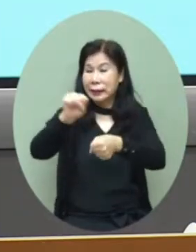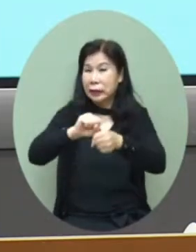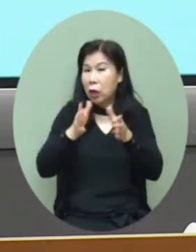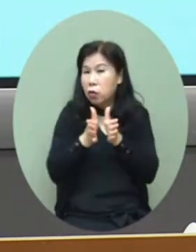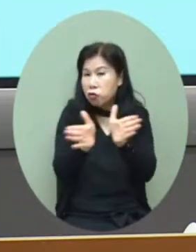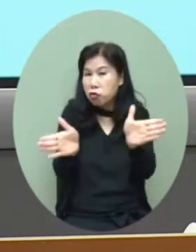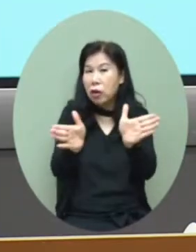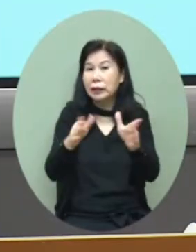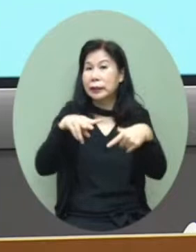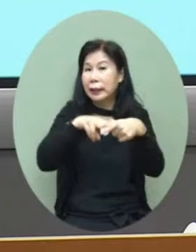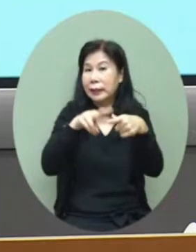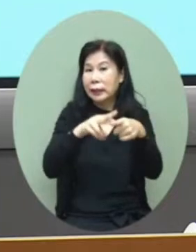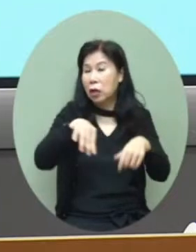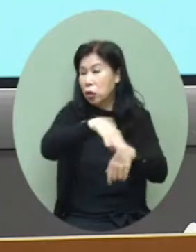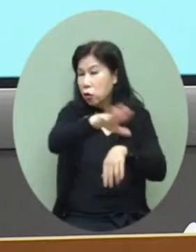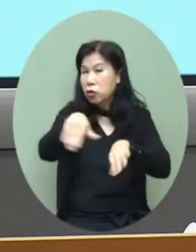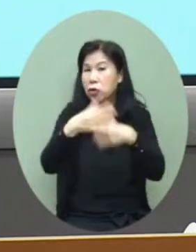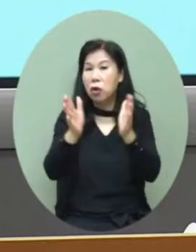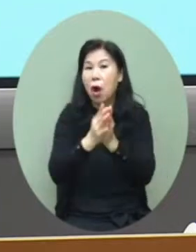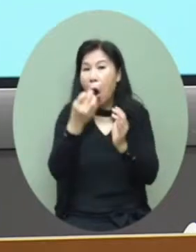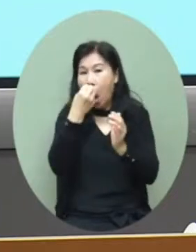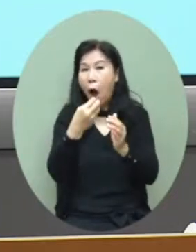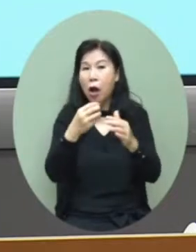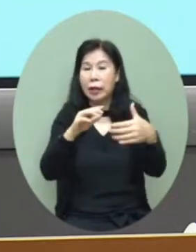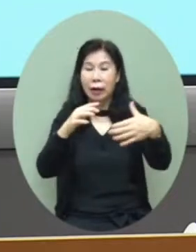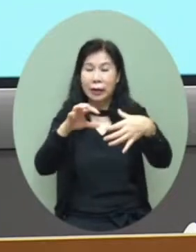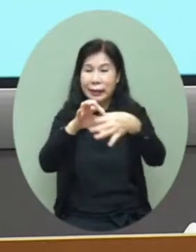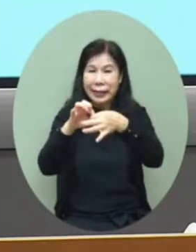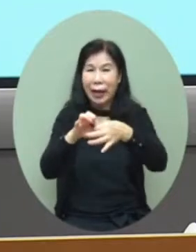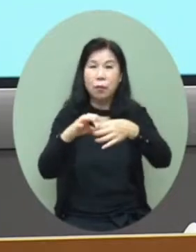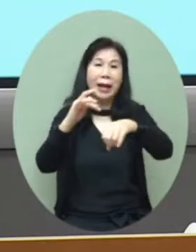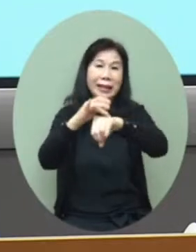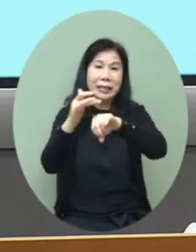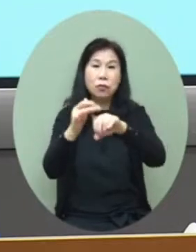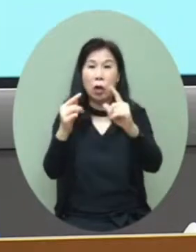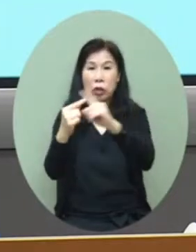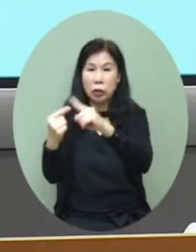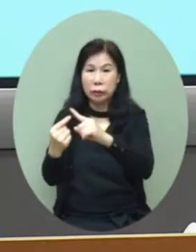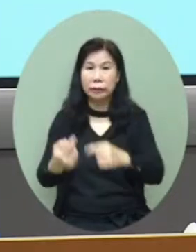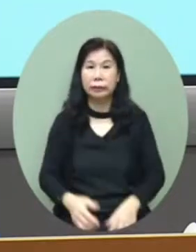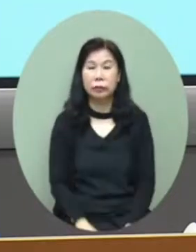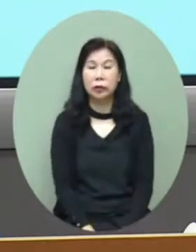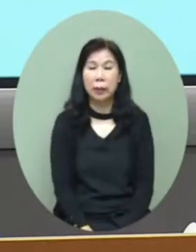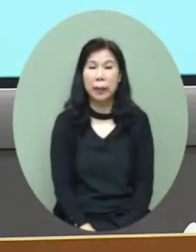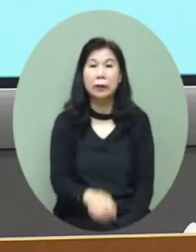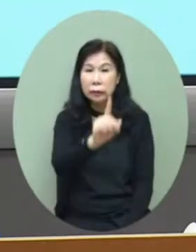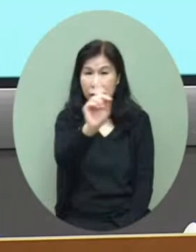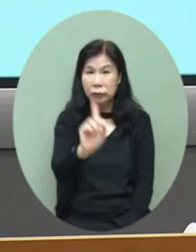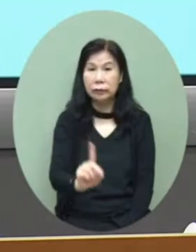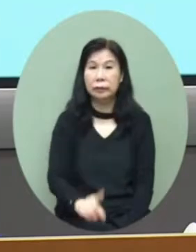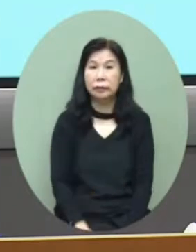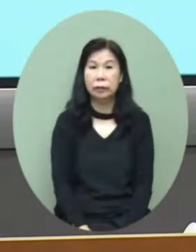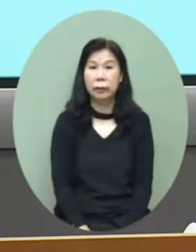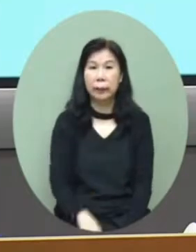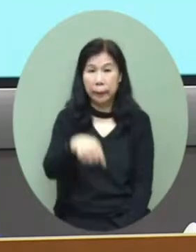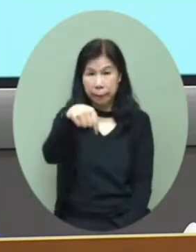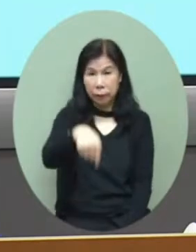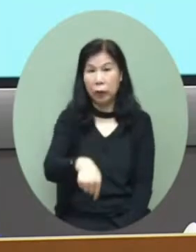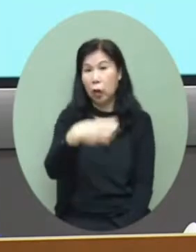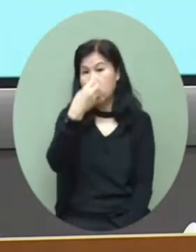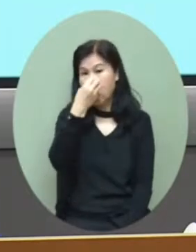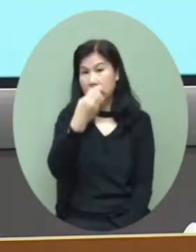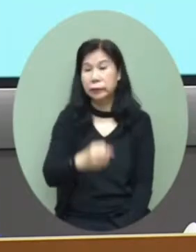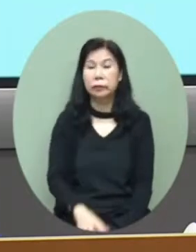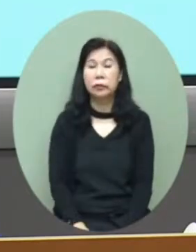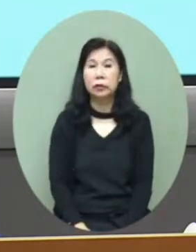to supplement. We don't have plan to extend the yellow coat to close contacts in Hong Kong. One reason is